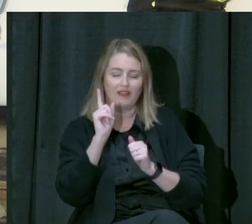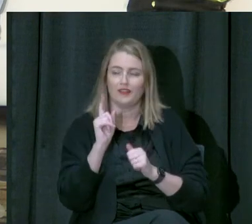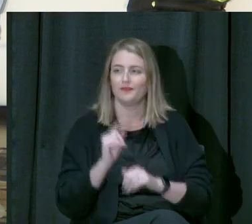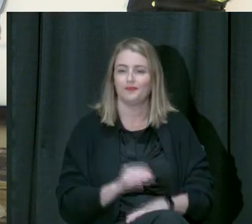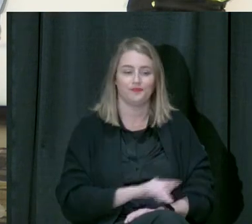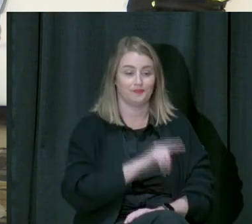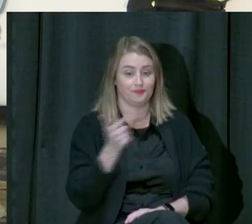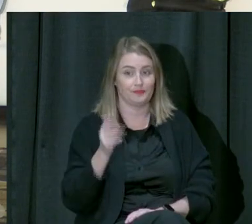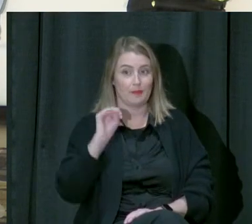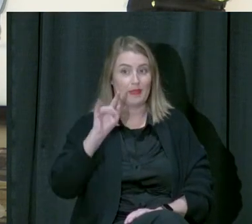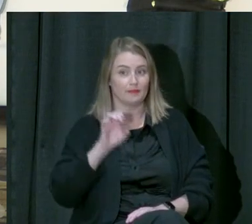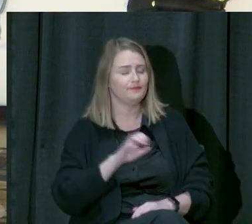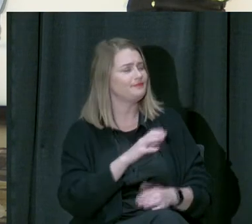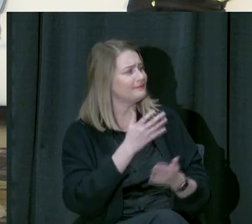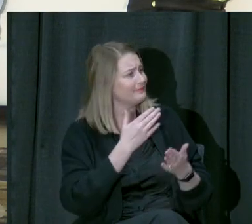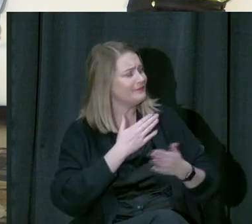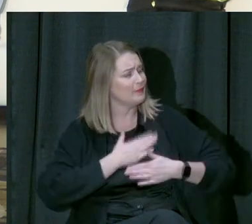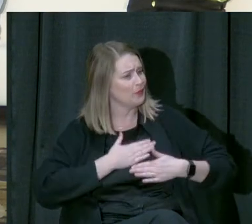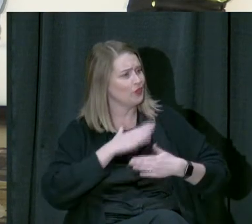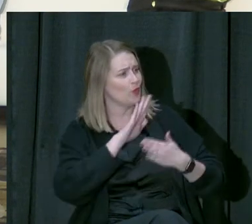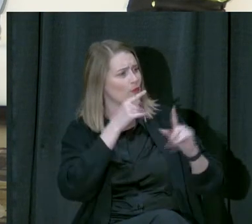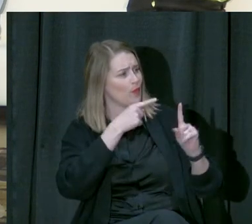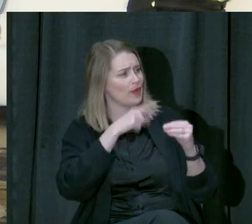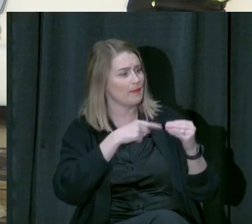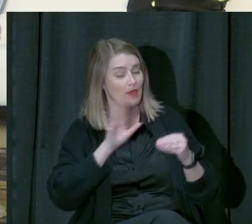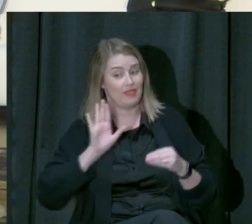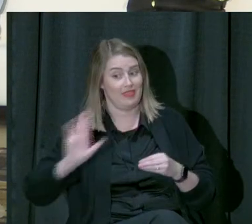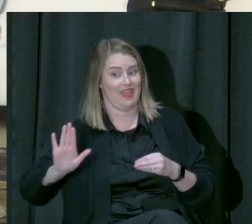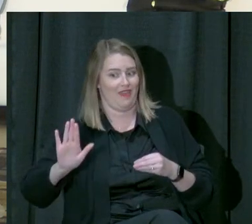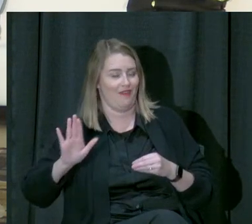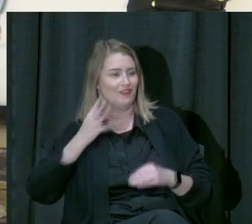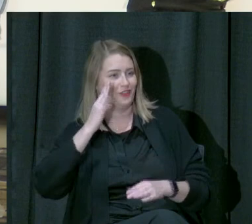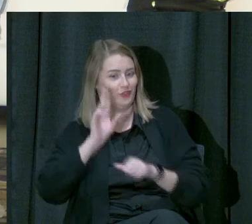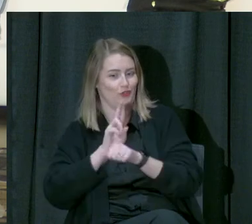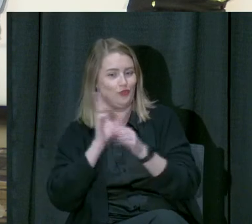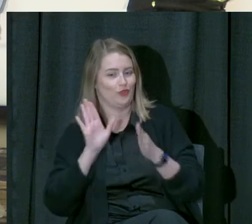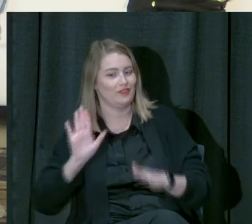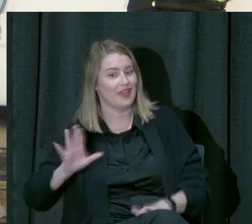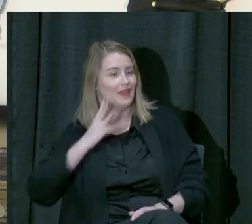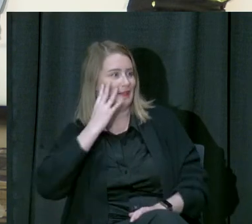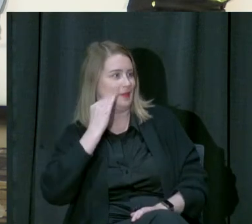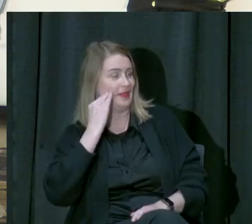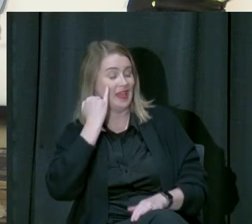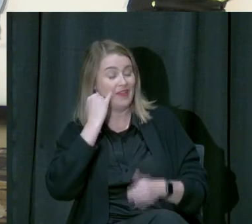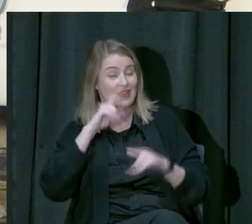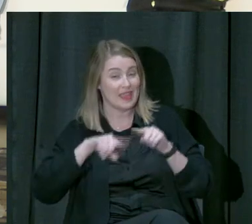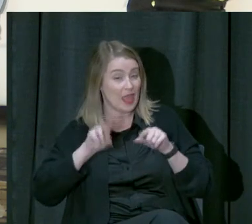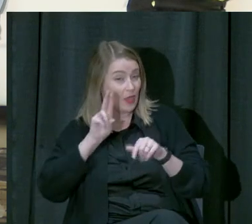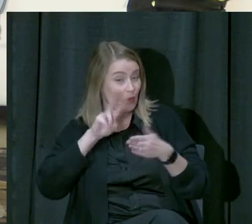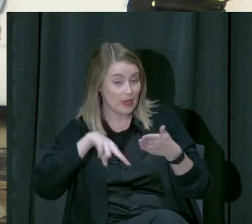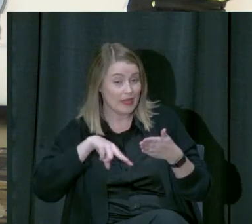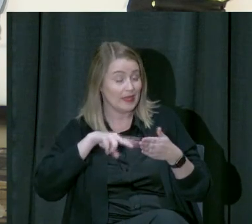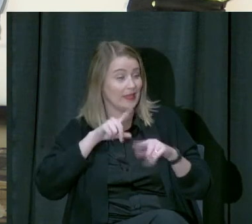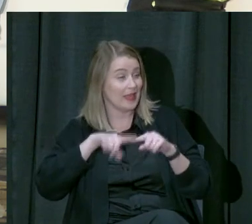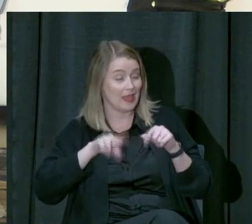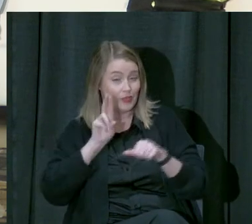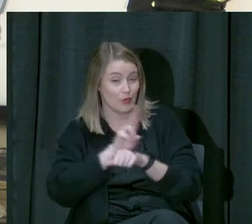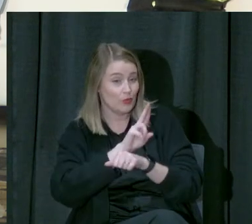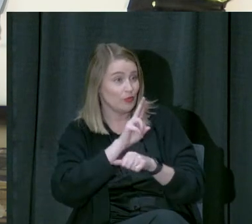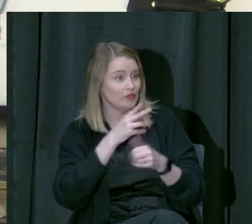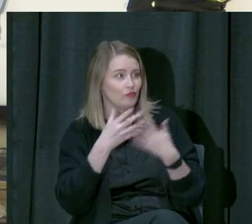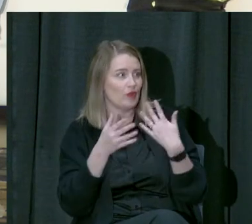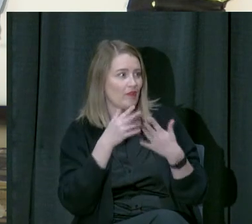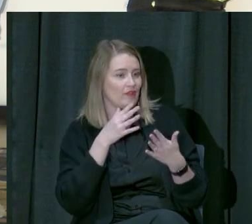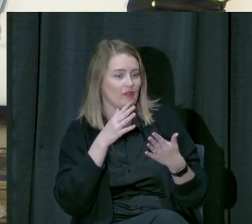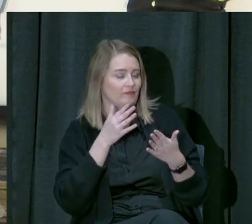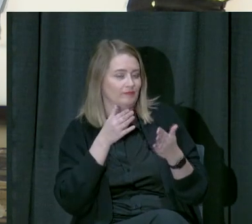do appreciate your point about user experience, because in the end, if users can't render that document, if they can't read it, and whatever AT that they're